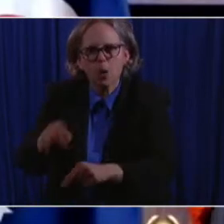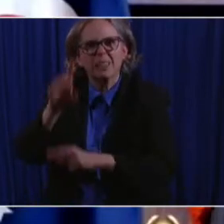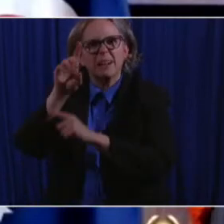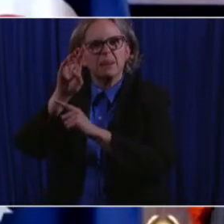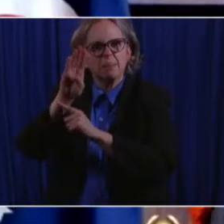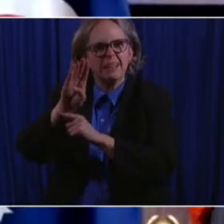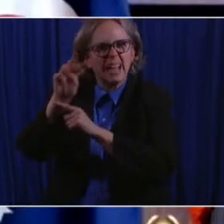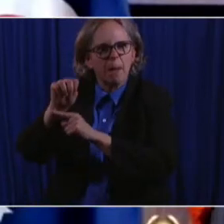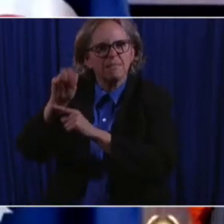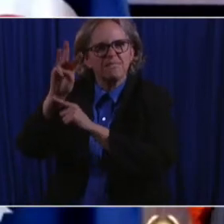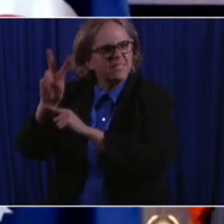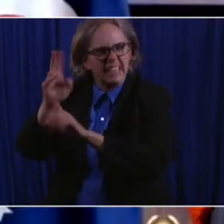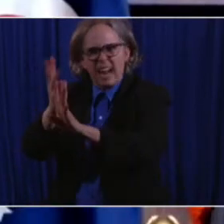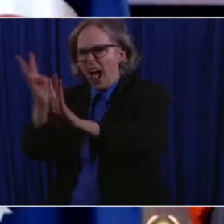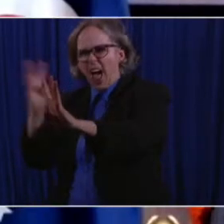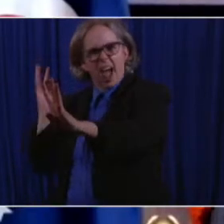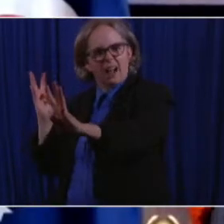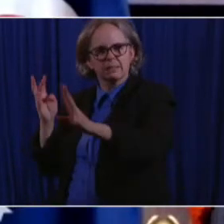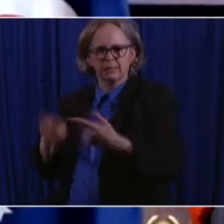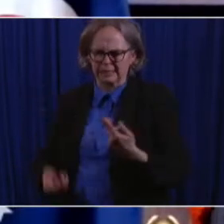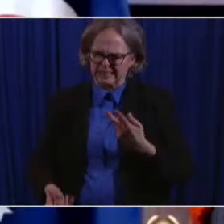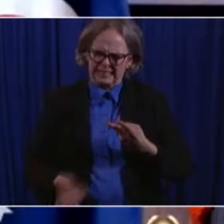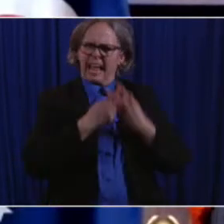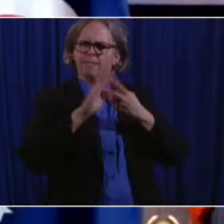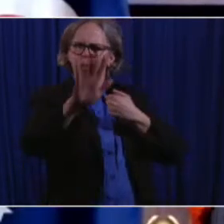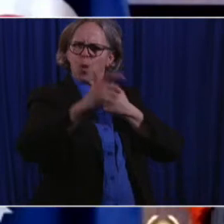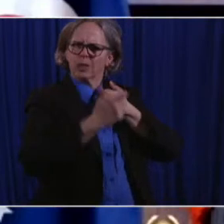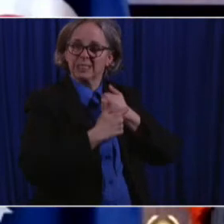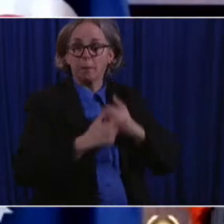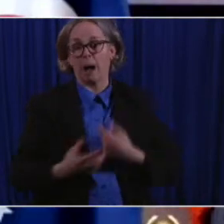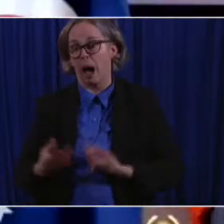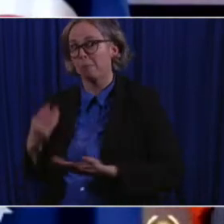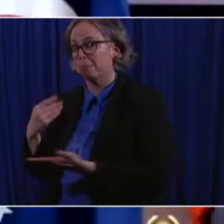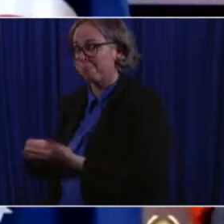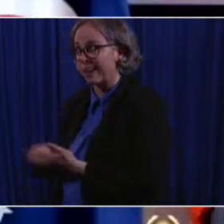money. And along that front,